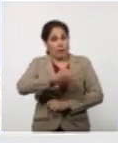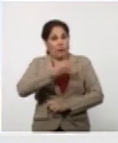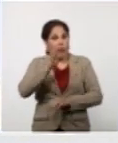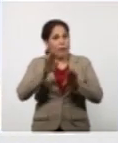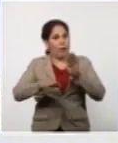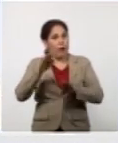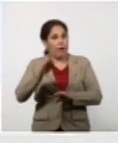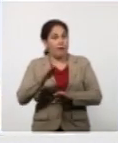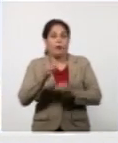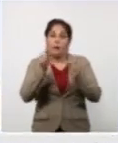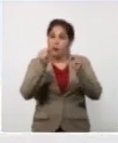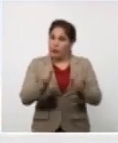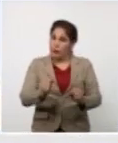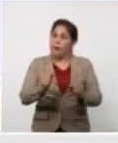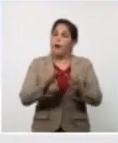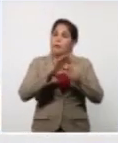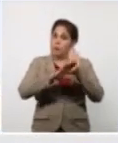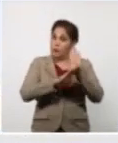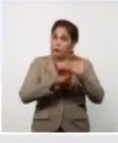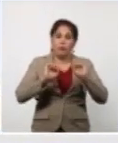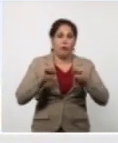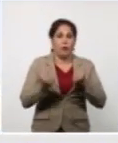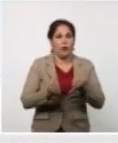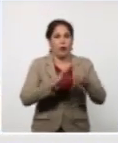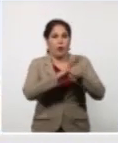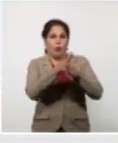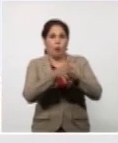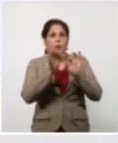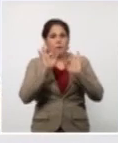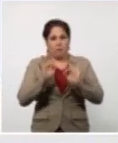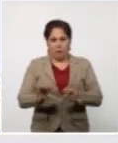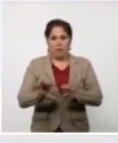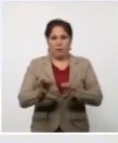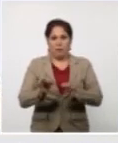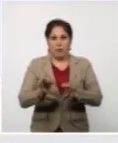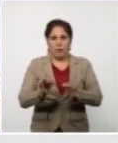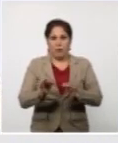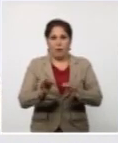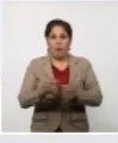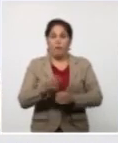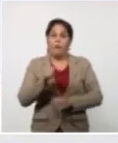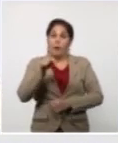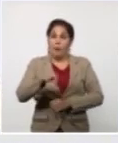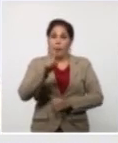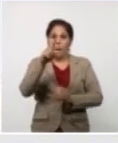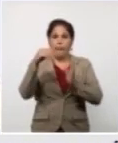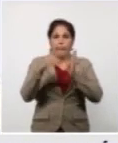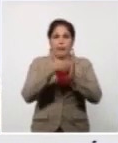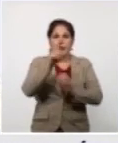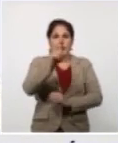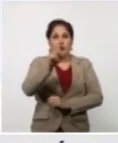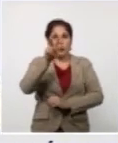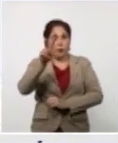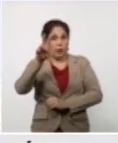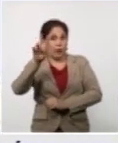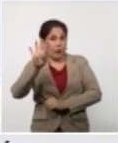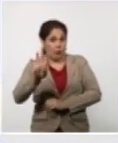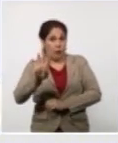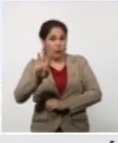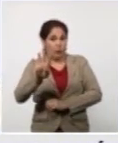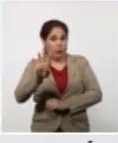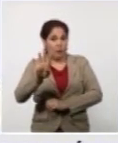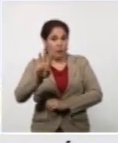1,124 out of the 2,133 positive cases diagnosed